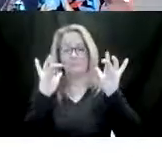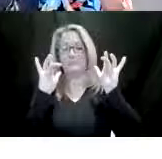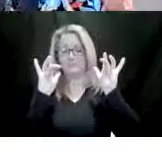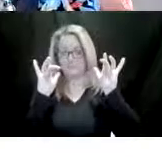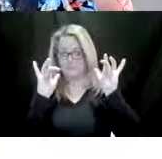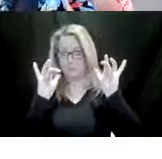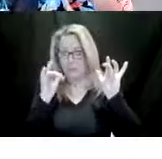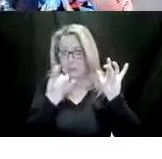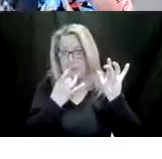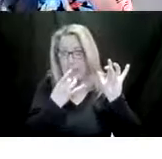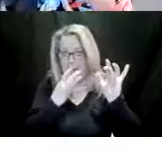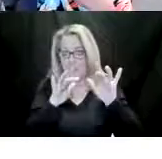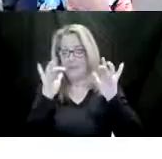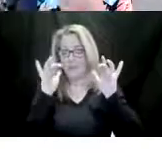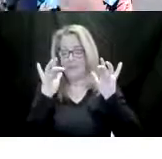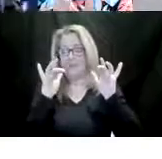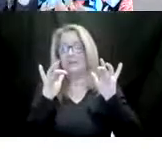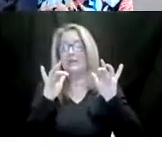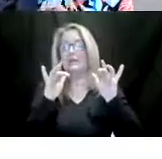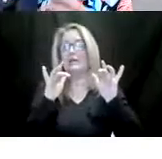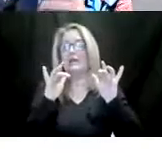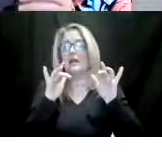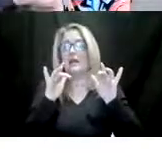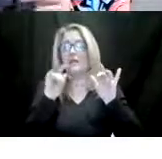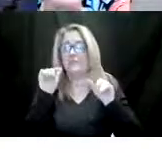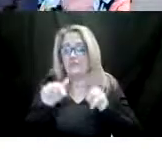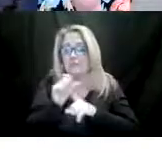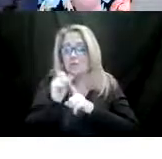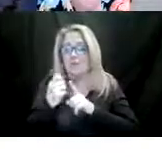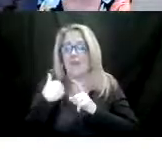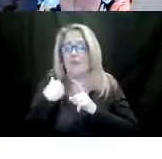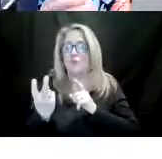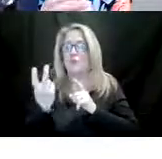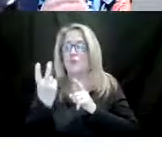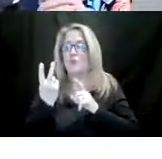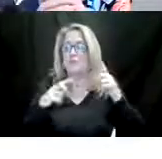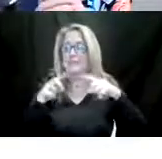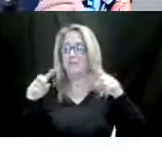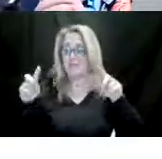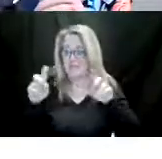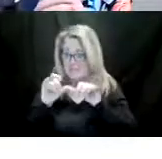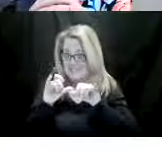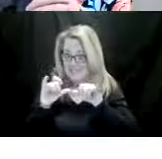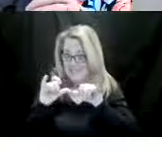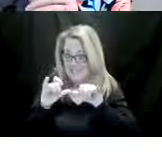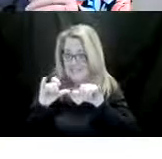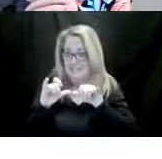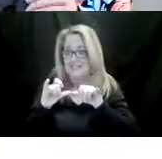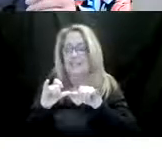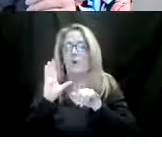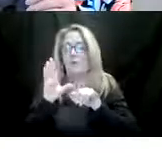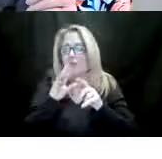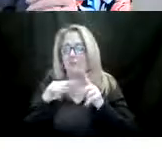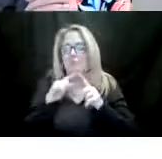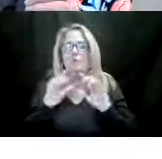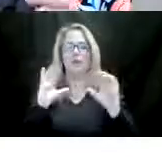light, throwing the light and stuff like that. In this case, there are two sizes of spoons, and we're going to talk about comparables